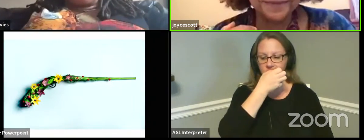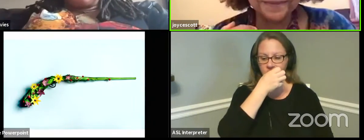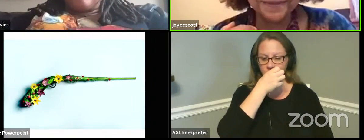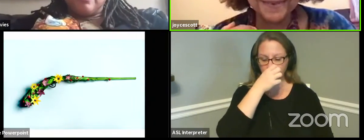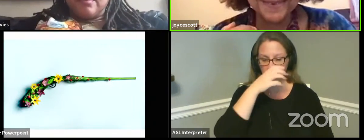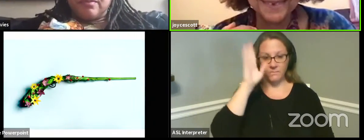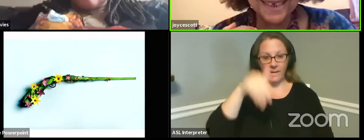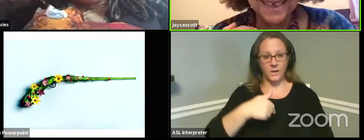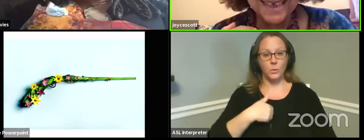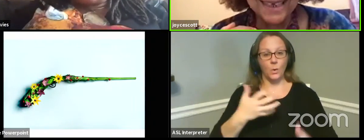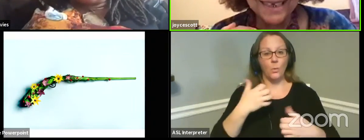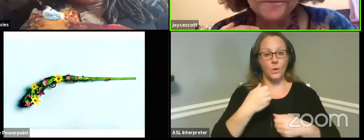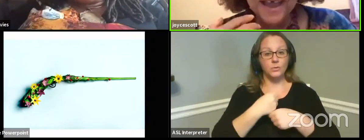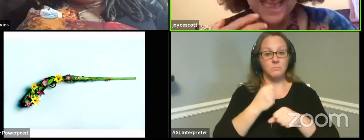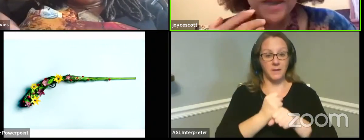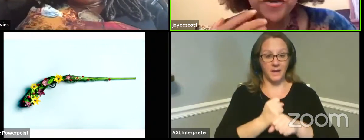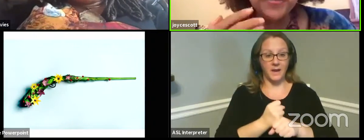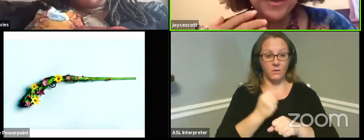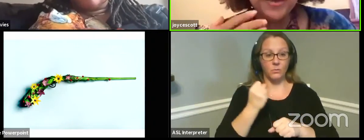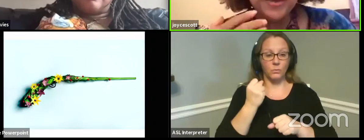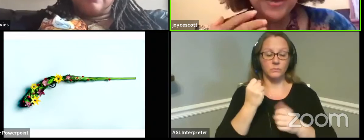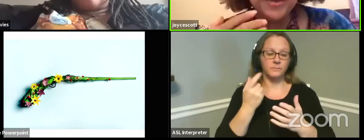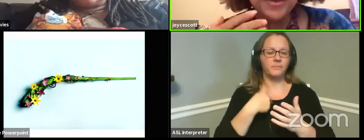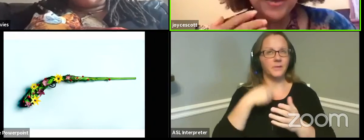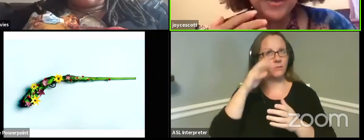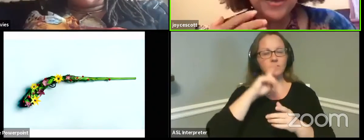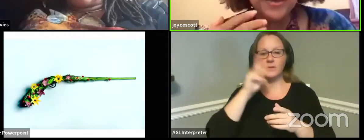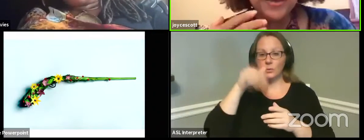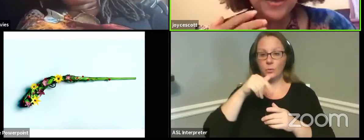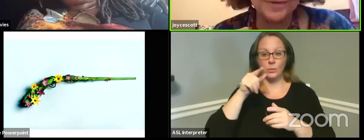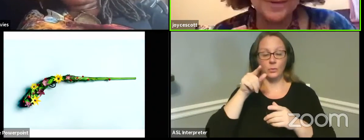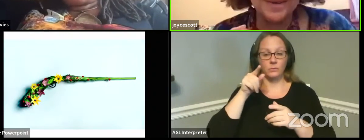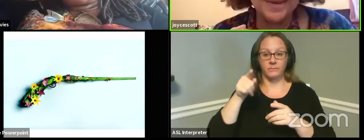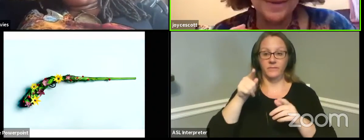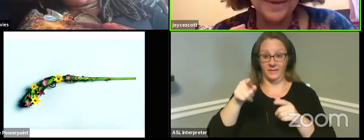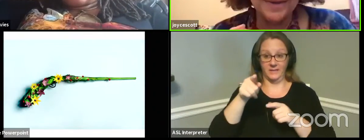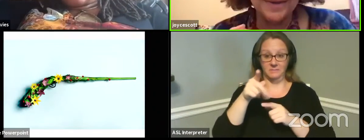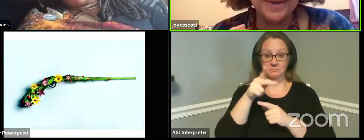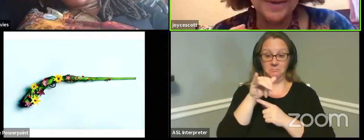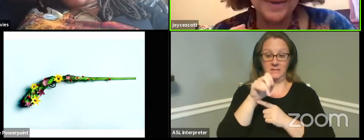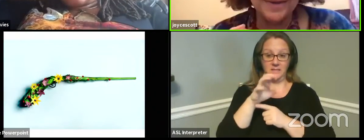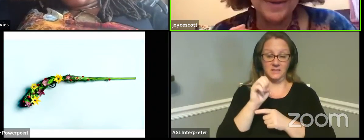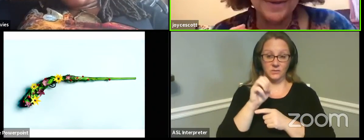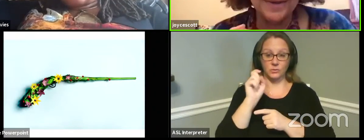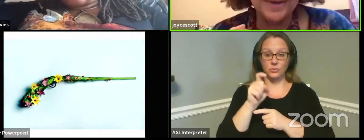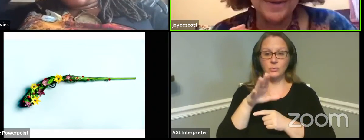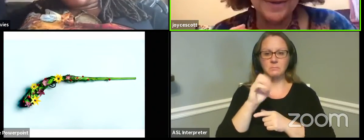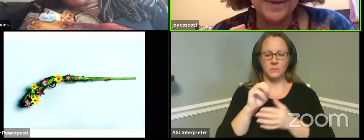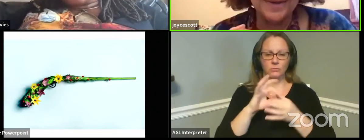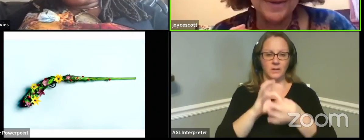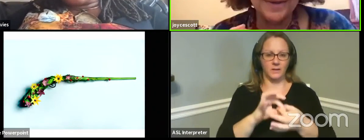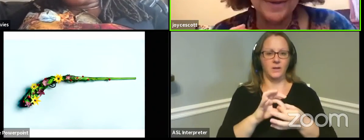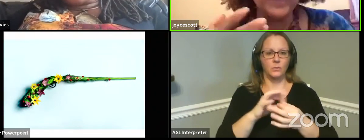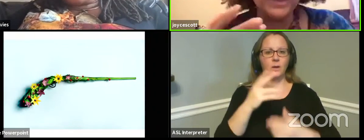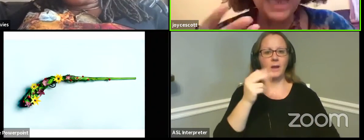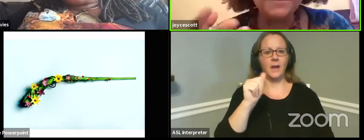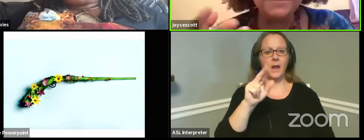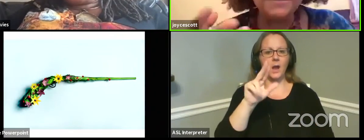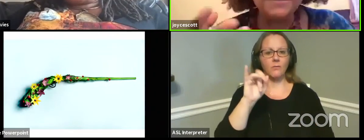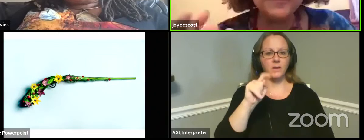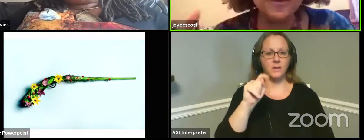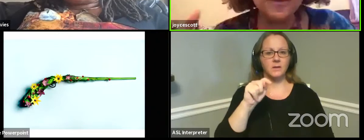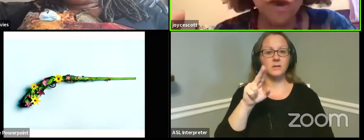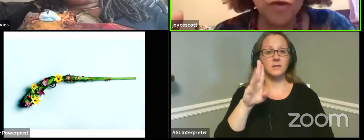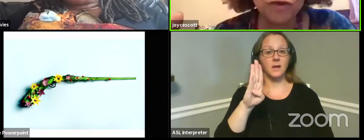piece. In fact, I knew this whole piece should be related to Harriet Tubman. So